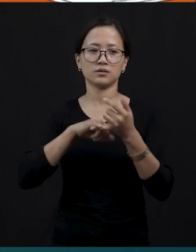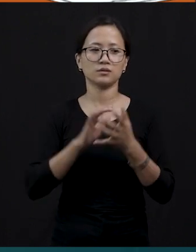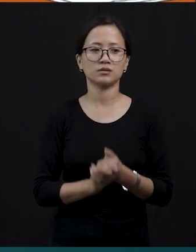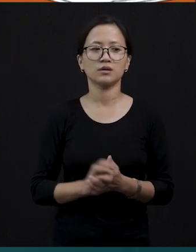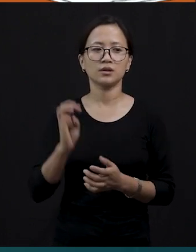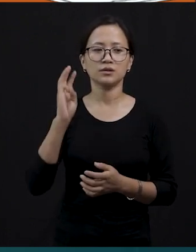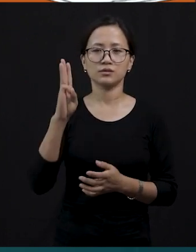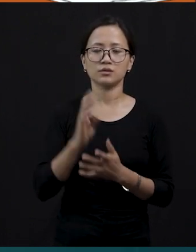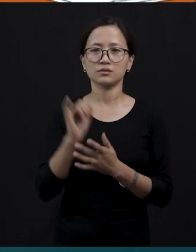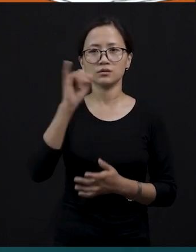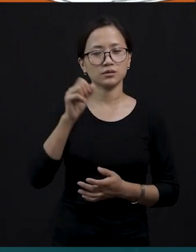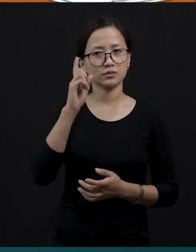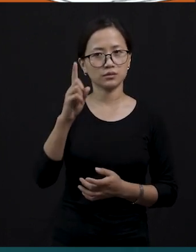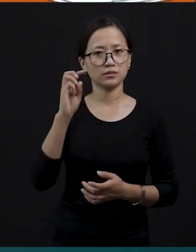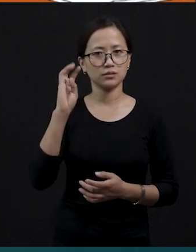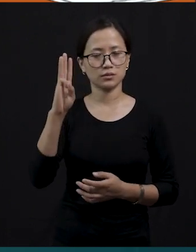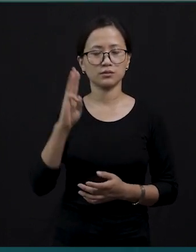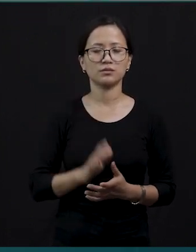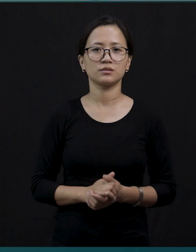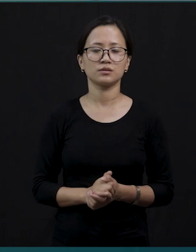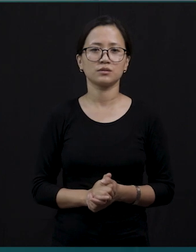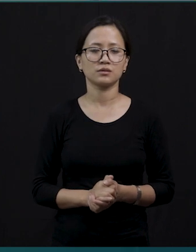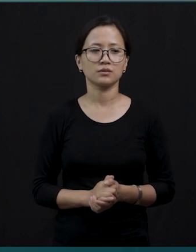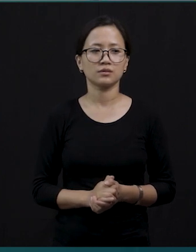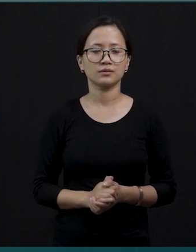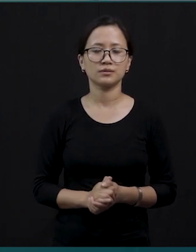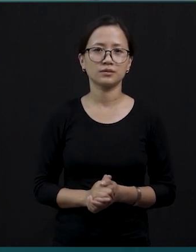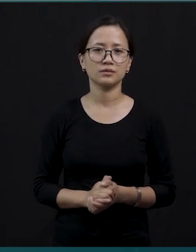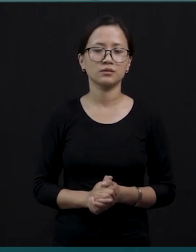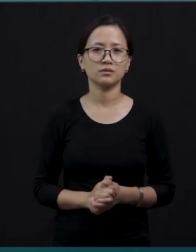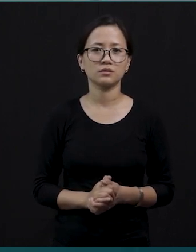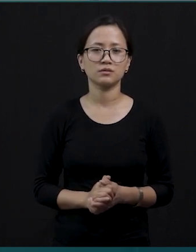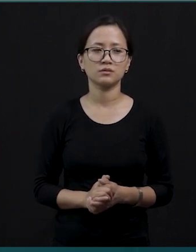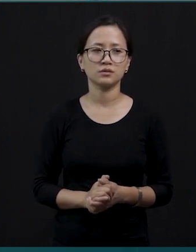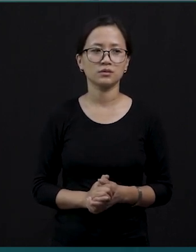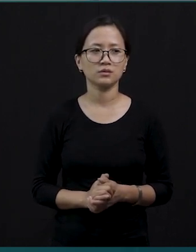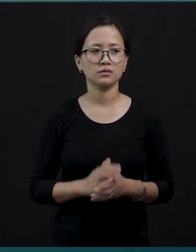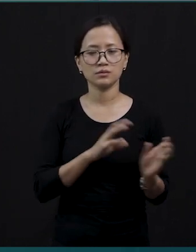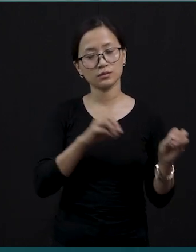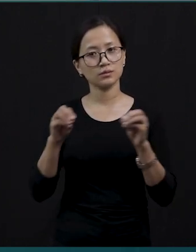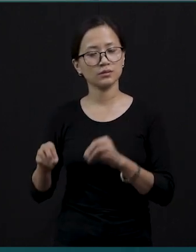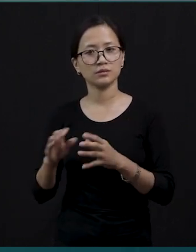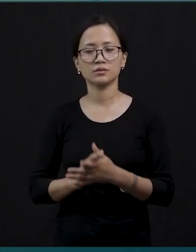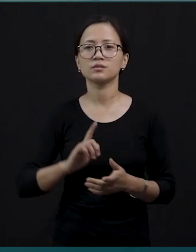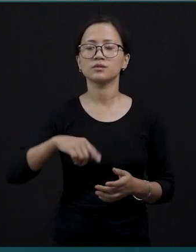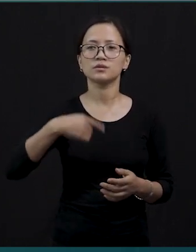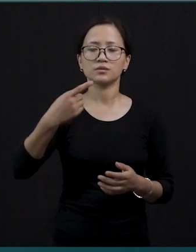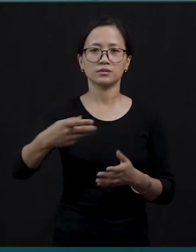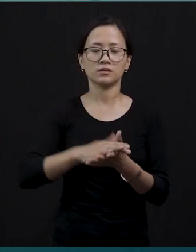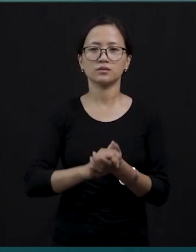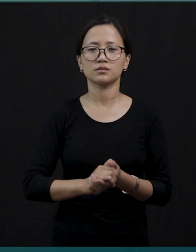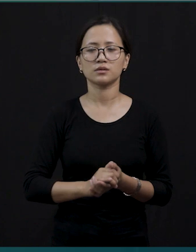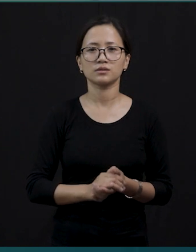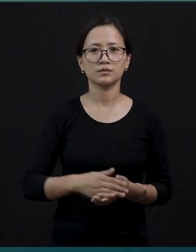3,613, right? Okay. Now let's move to the another